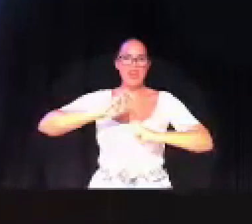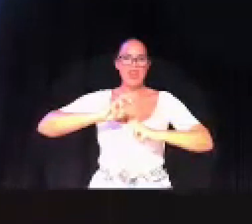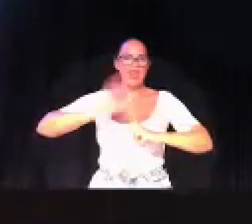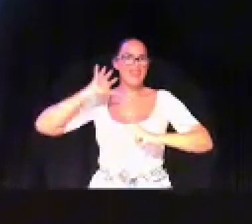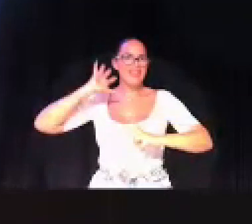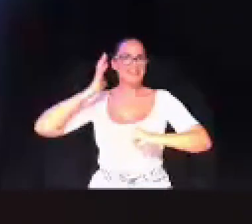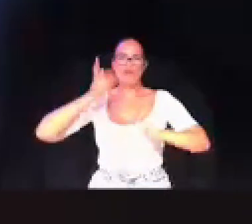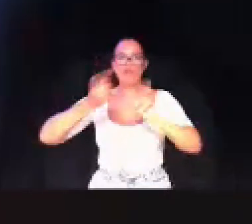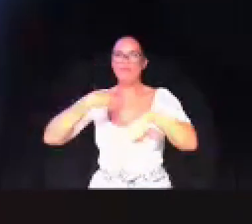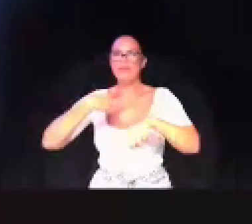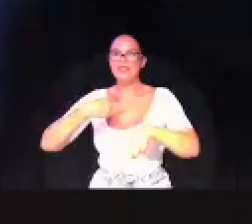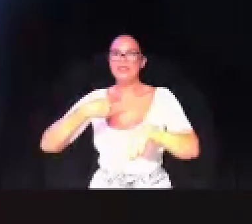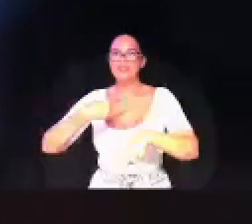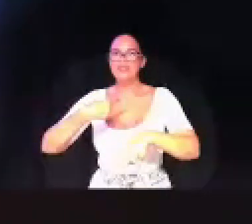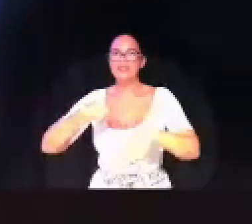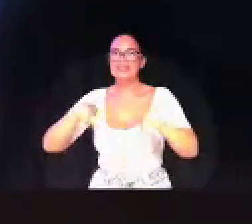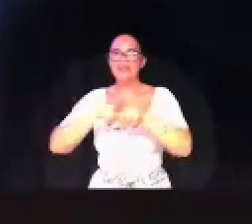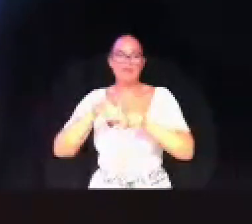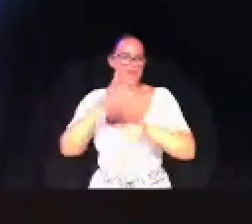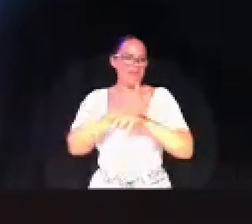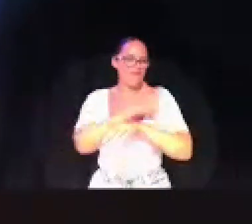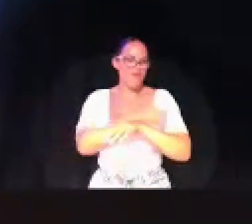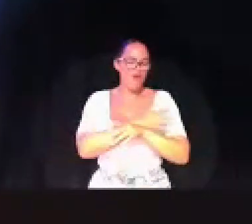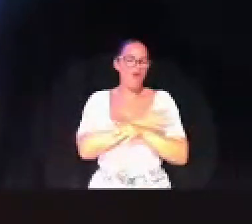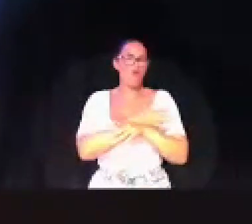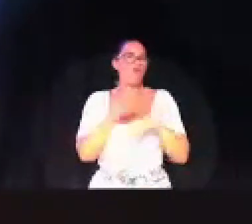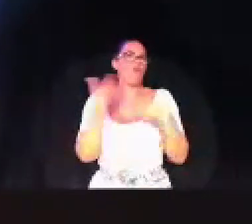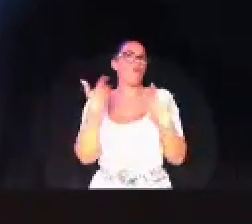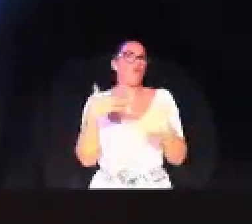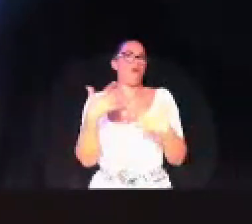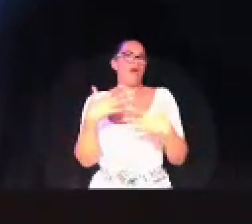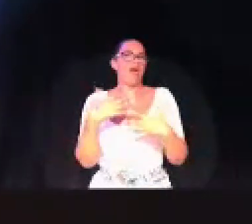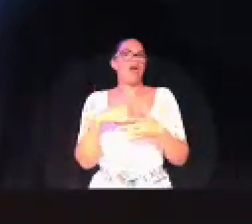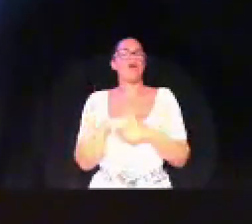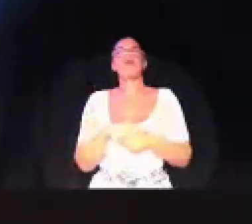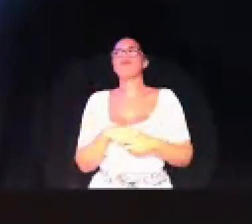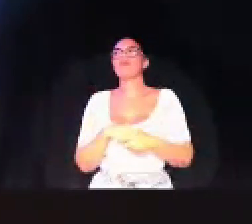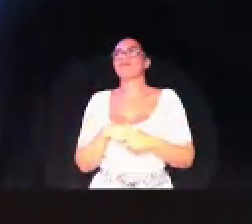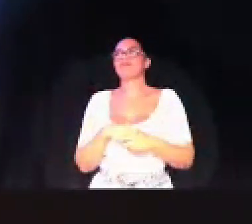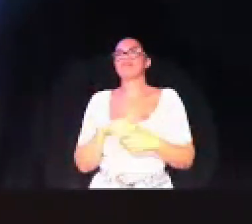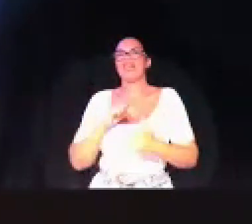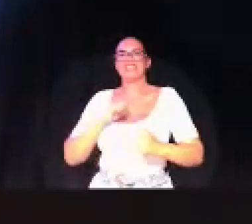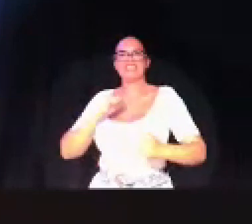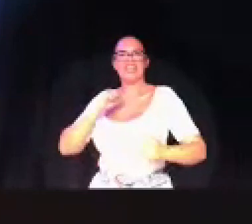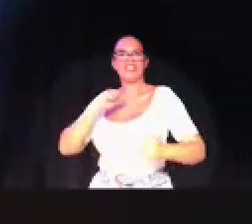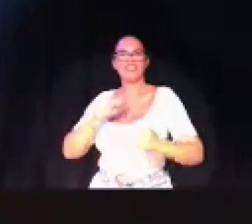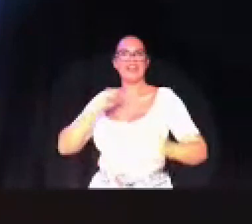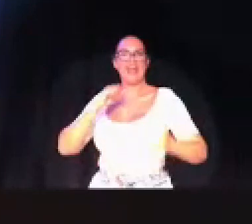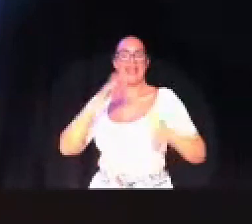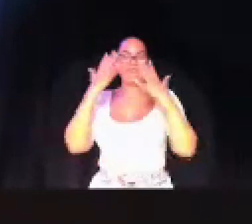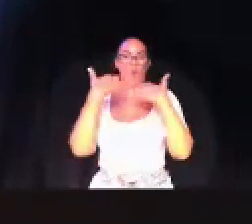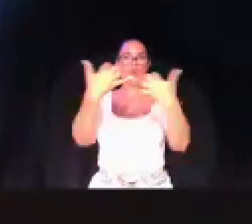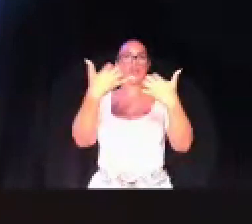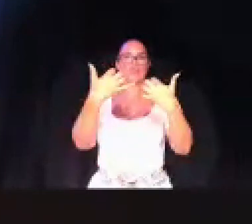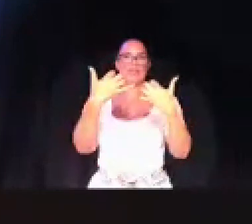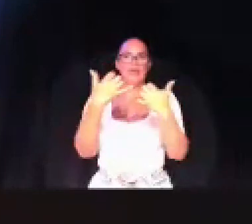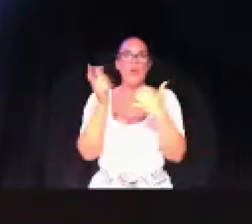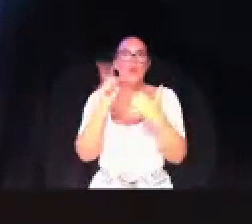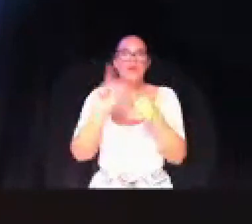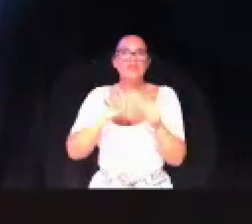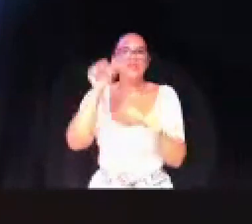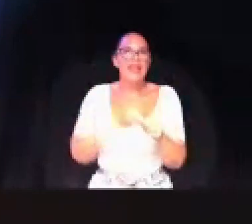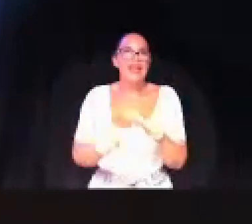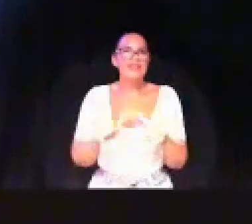to watch, because I was like, oh, what is the interplay, and what if you did that? And that was quite nice tension as a viewer. Okay. So yeah, thank you. Cool,